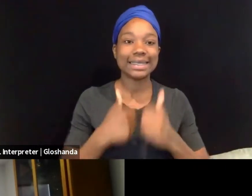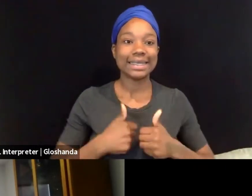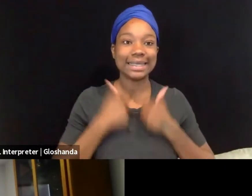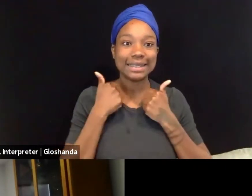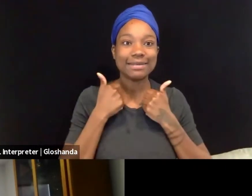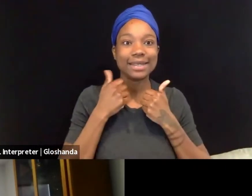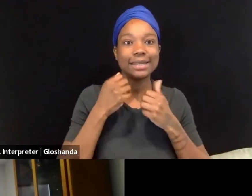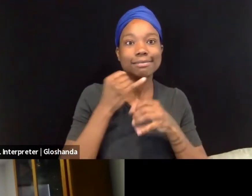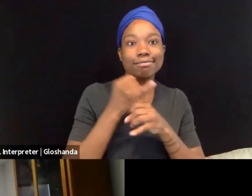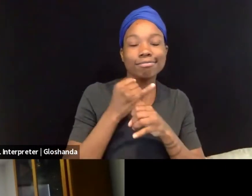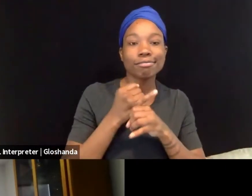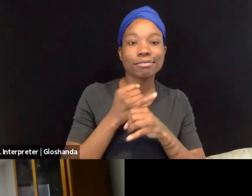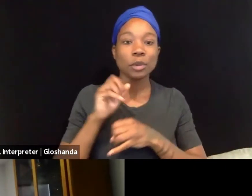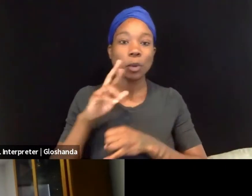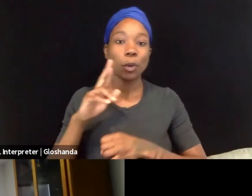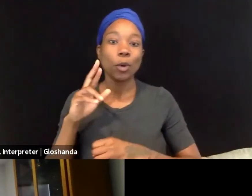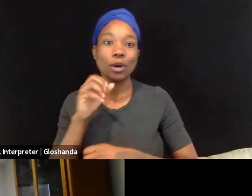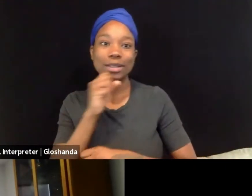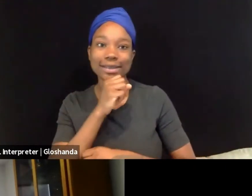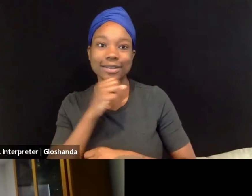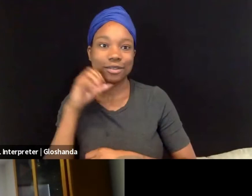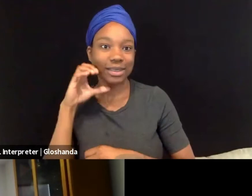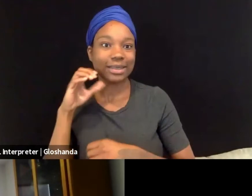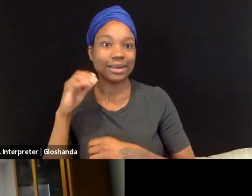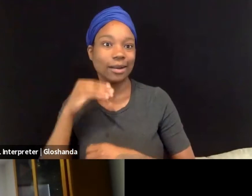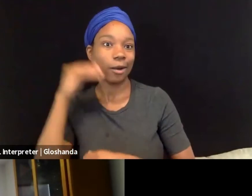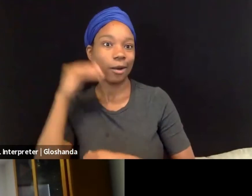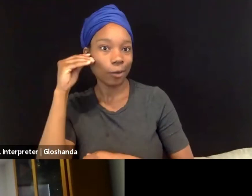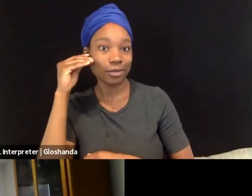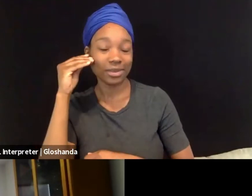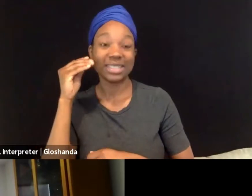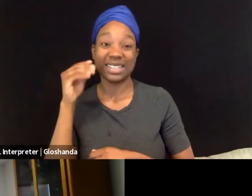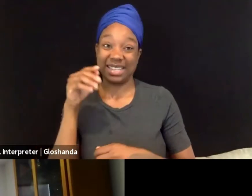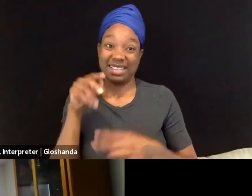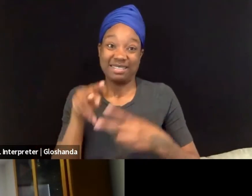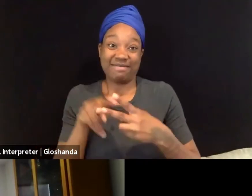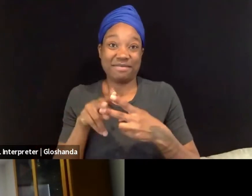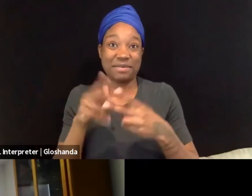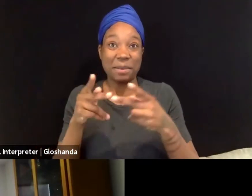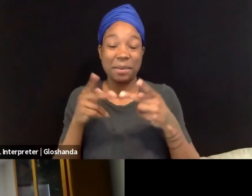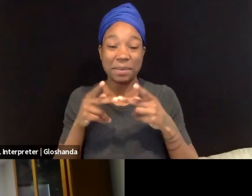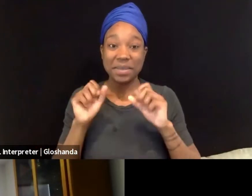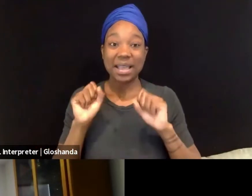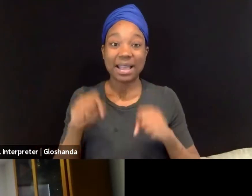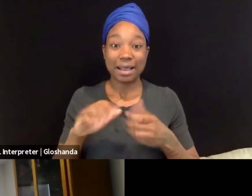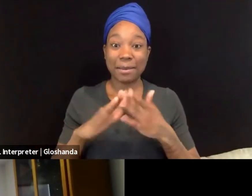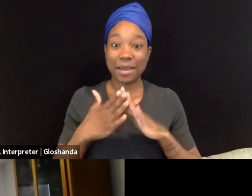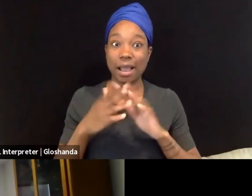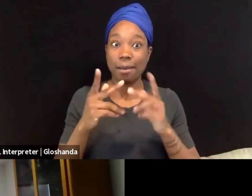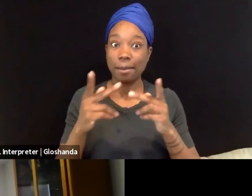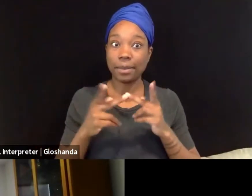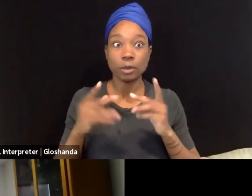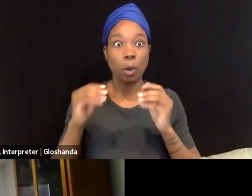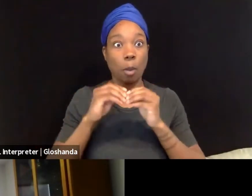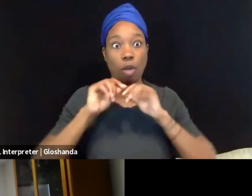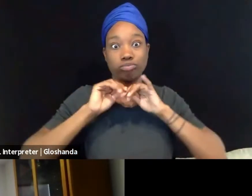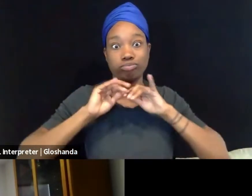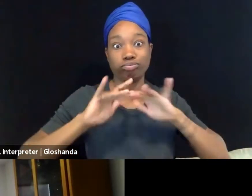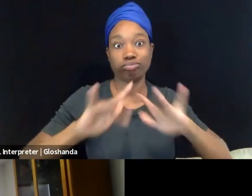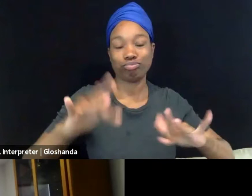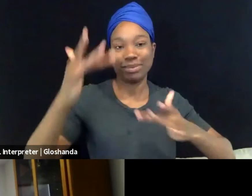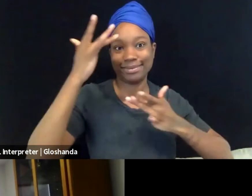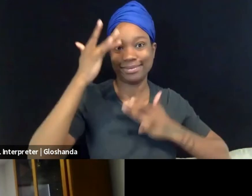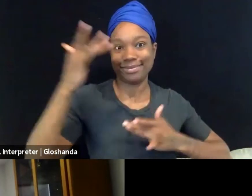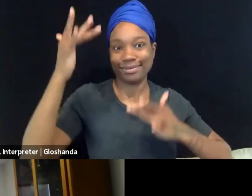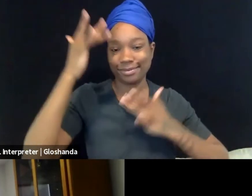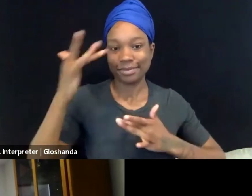can also be potential breeding grounds for infection transmission. And we're going to be hearing, I think, a